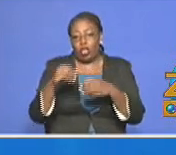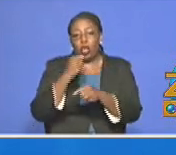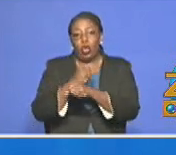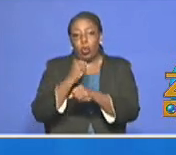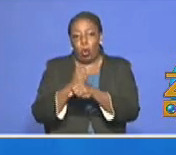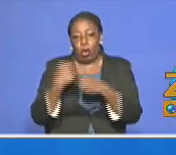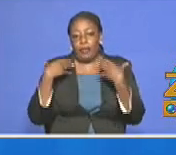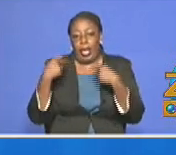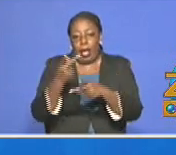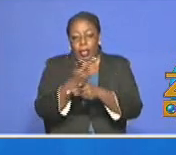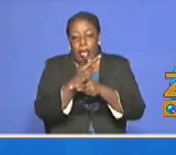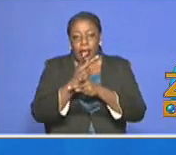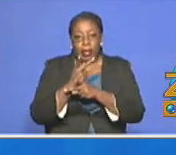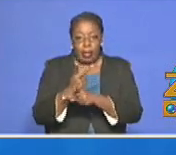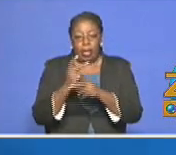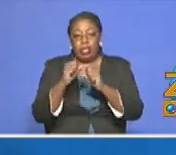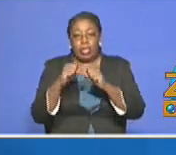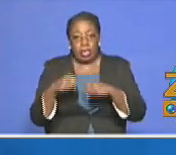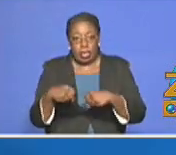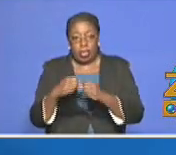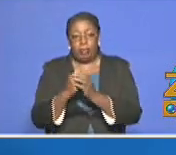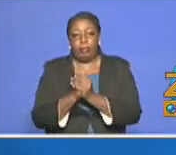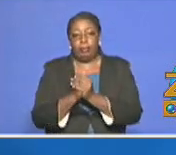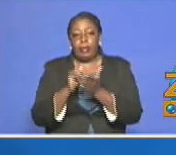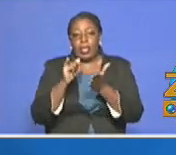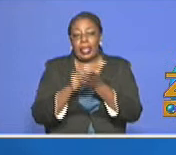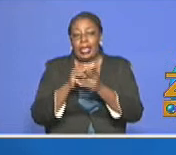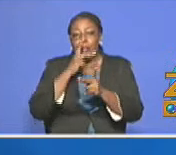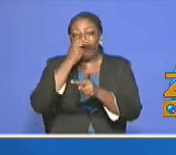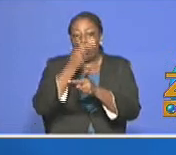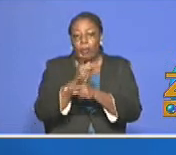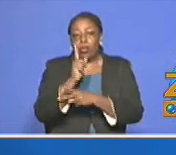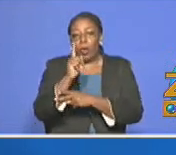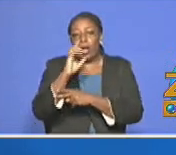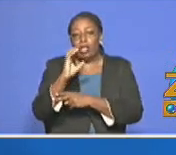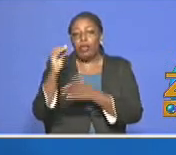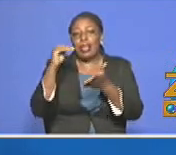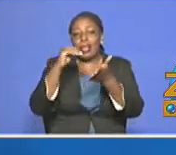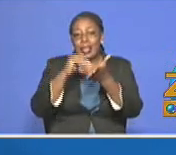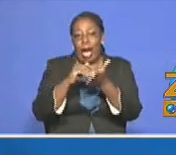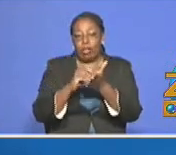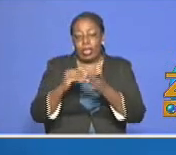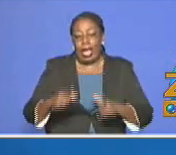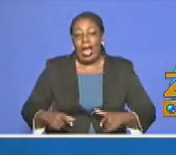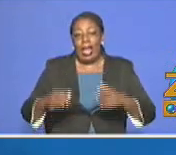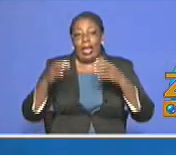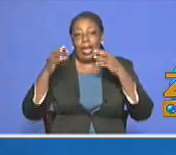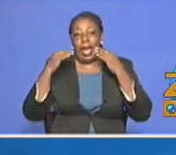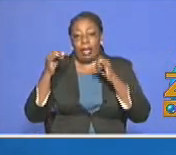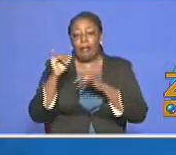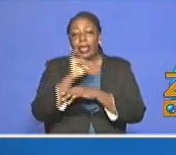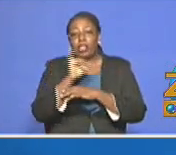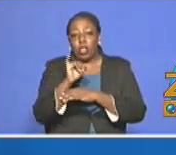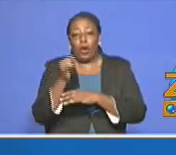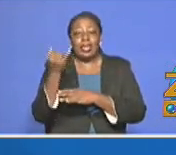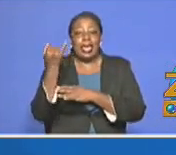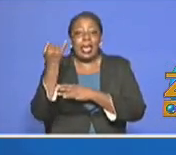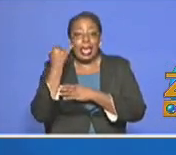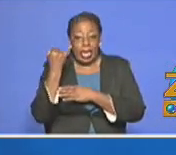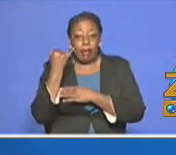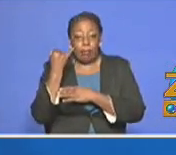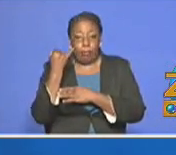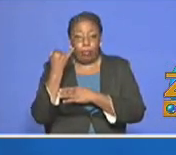of the health sector's response. That statement also promised a $100,000 life insurance policy if a healthcare worker died